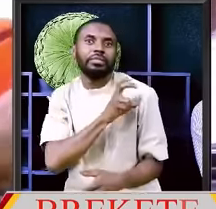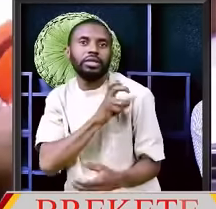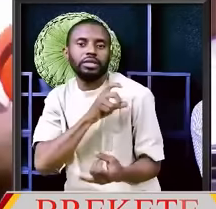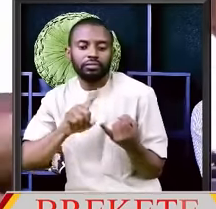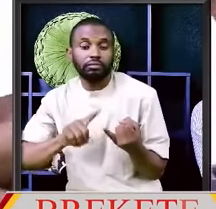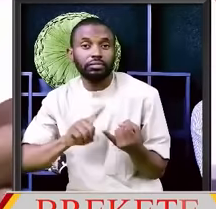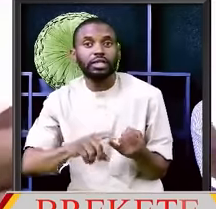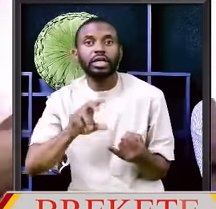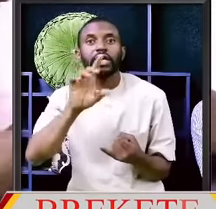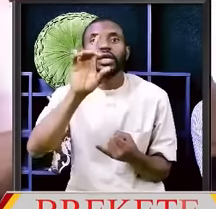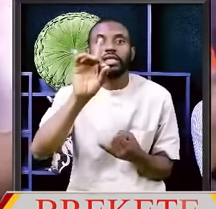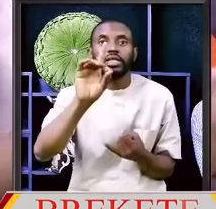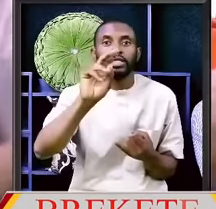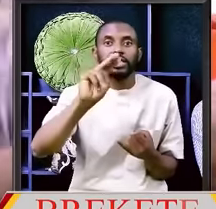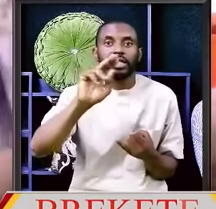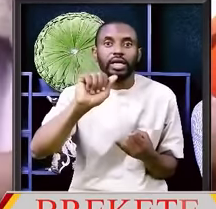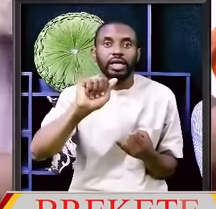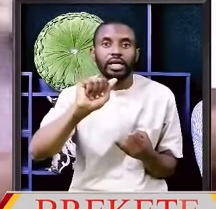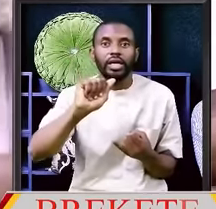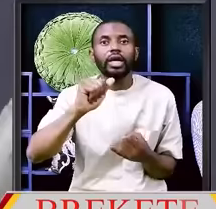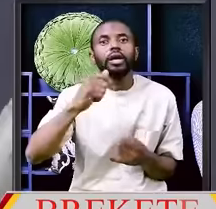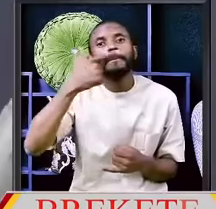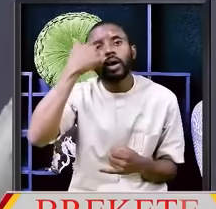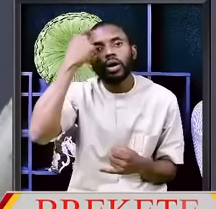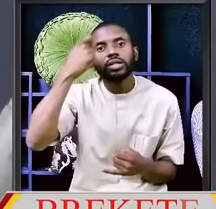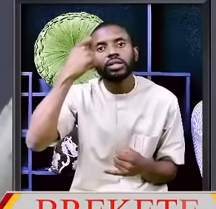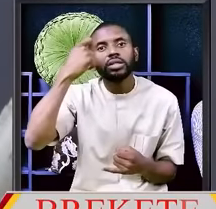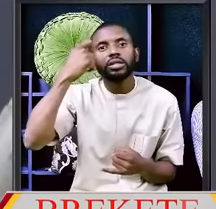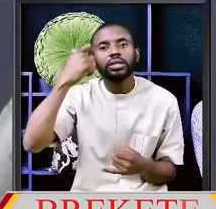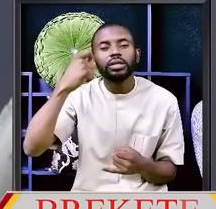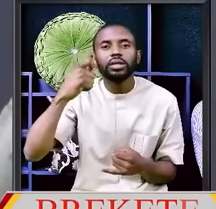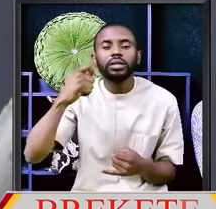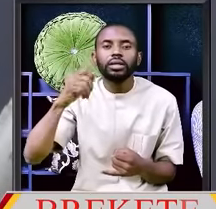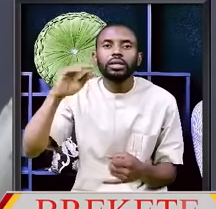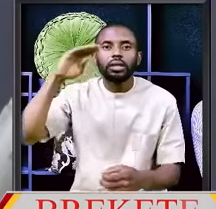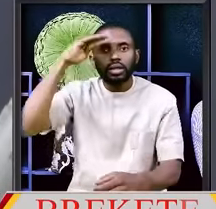DNA, because of the Pekin, say,